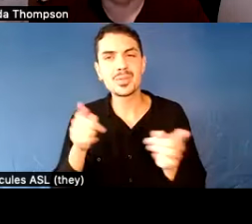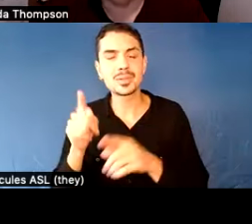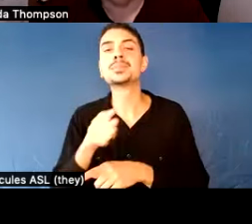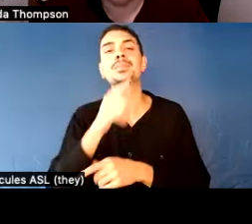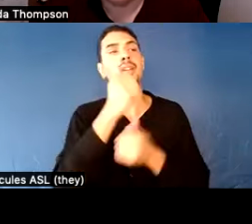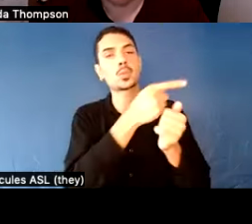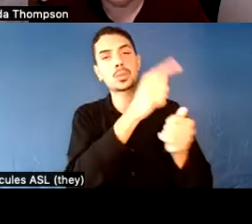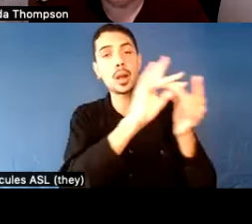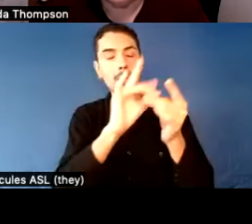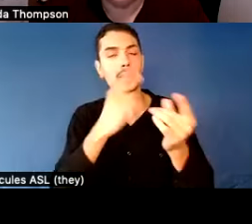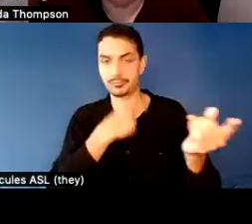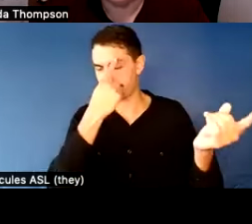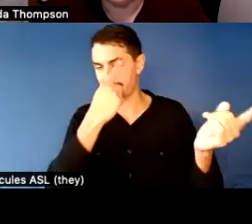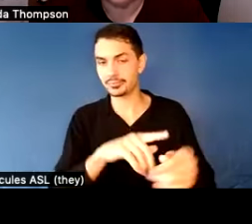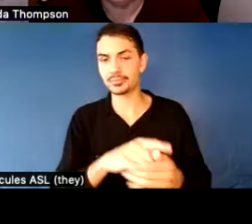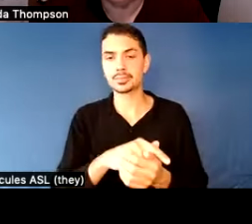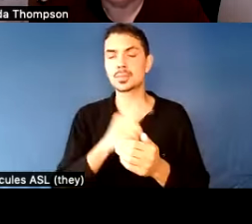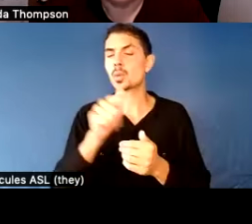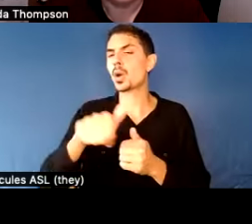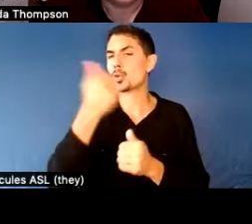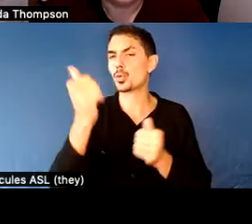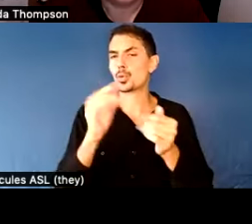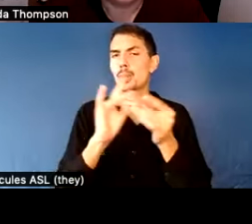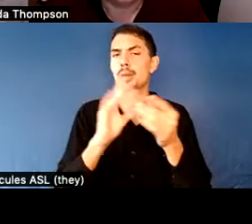experienced. Does anybody have anything else to share?